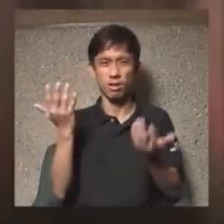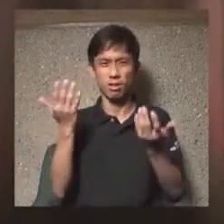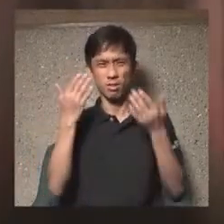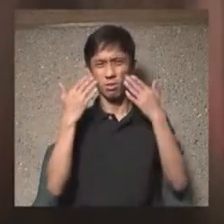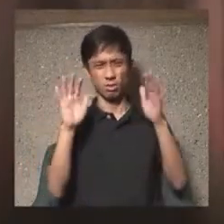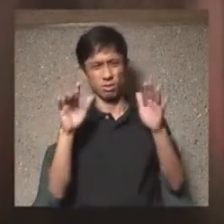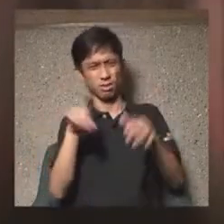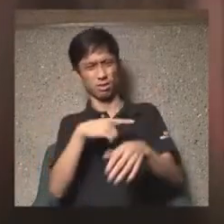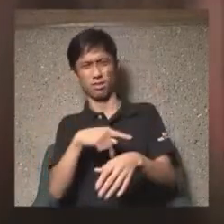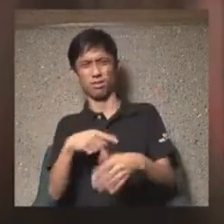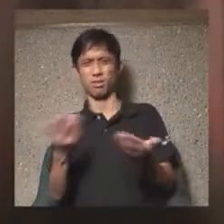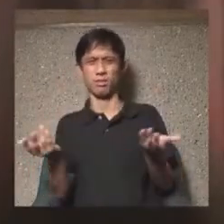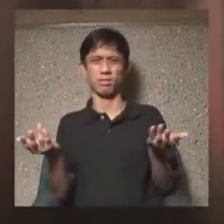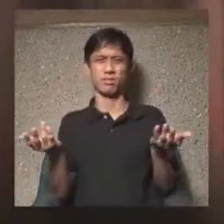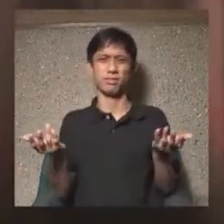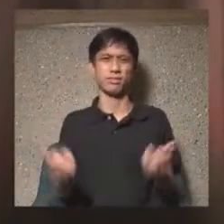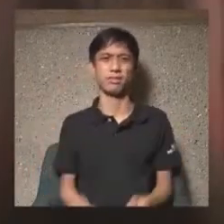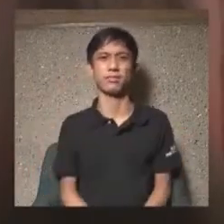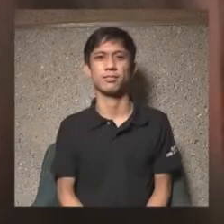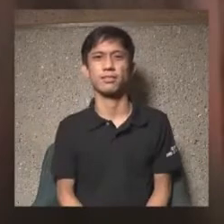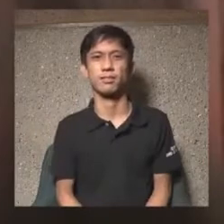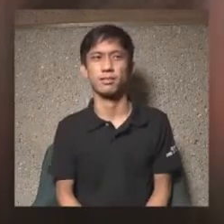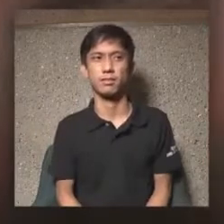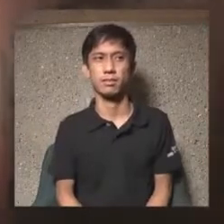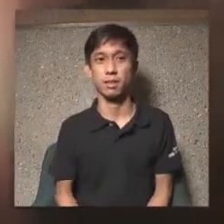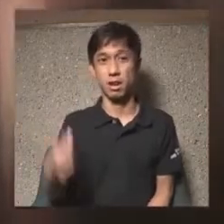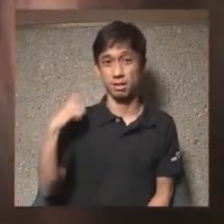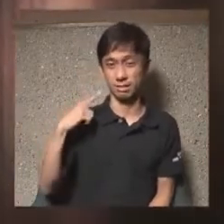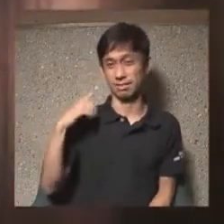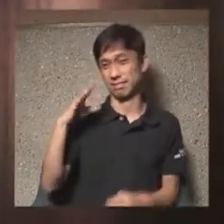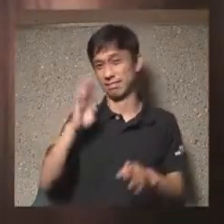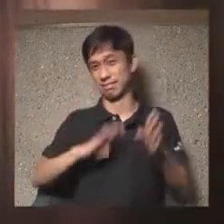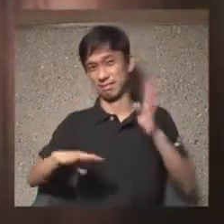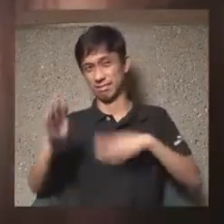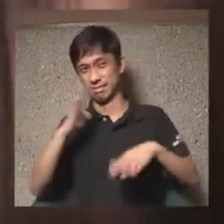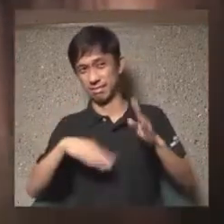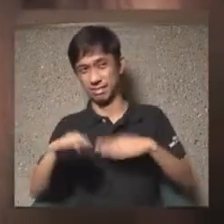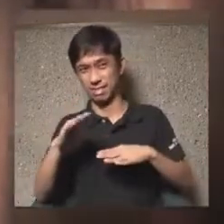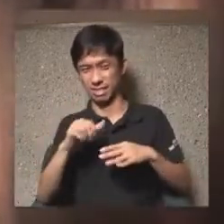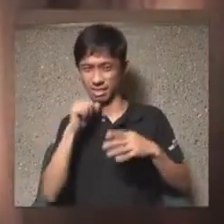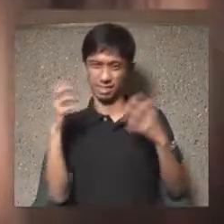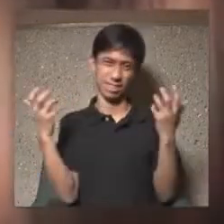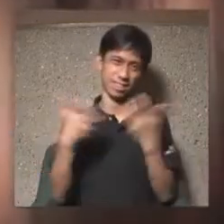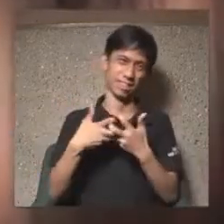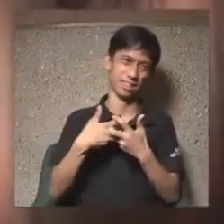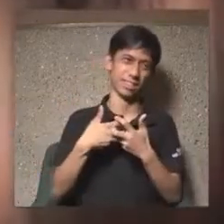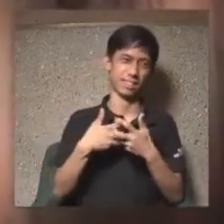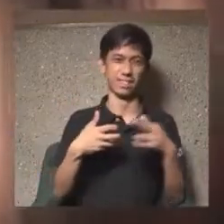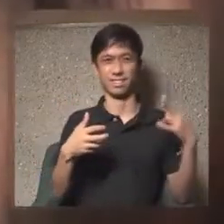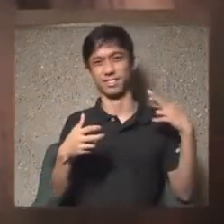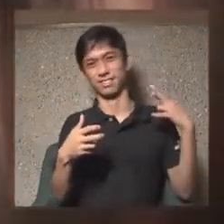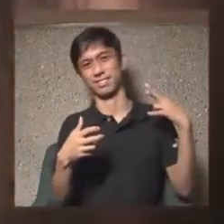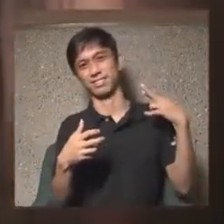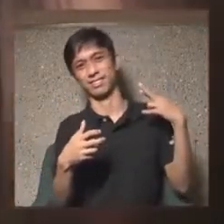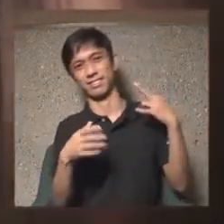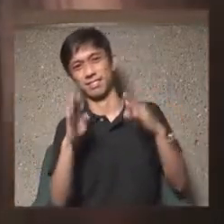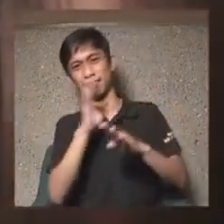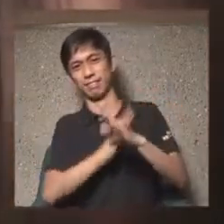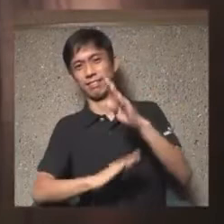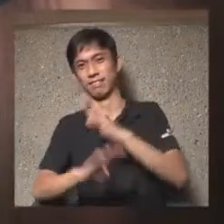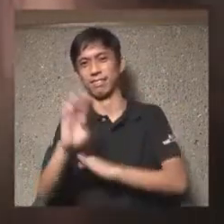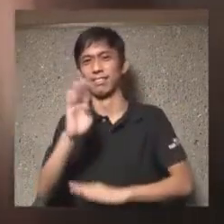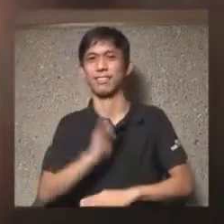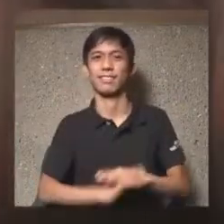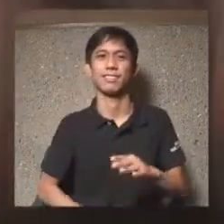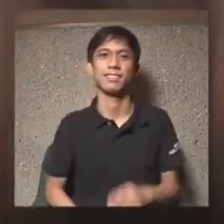foot. It's all left, okay? I really cannot dance. So imagine when my mom and my dad encouraged me, go